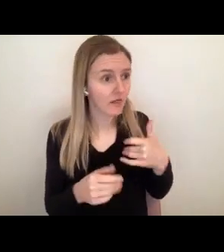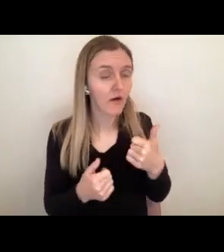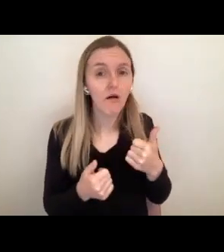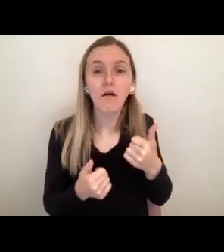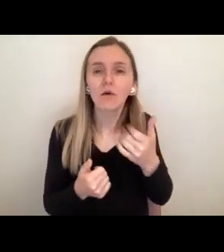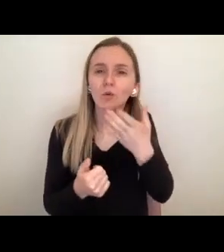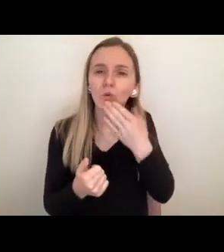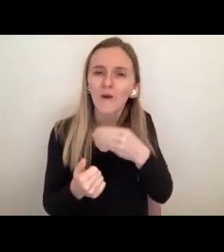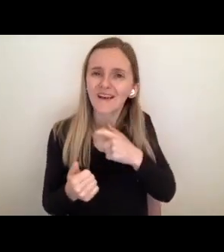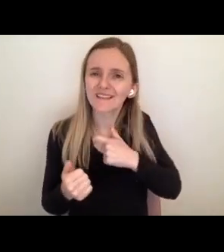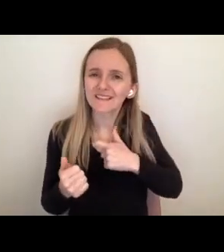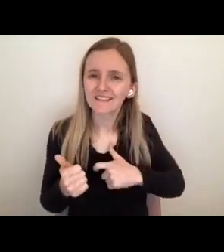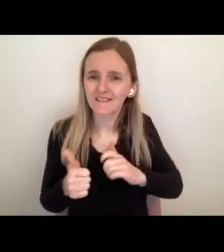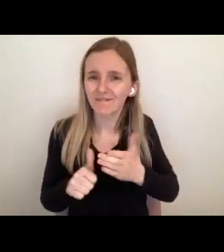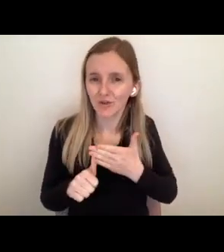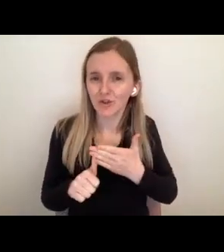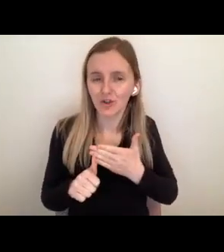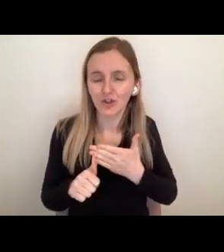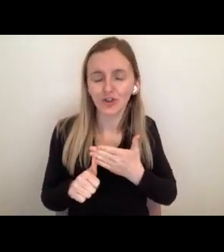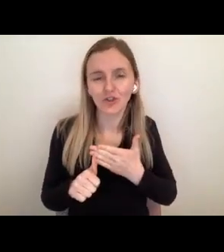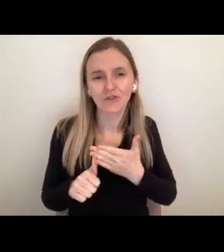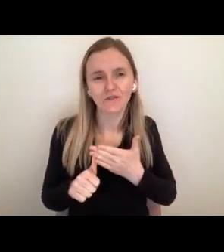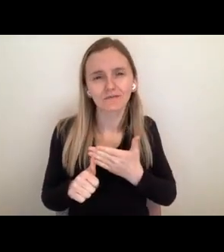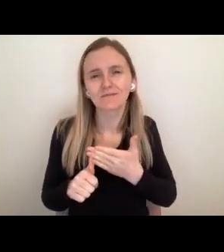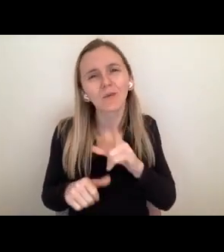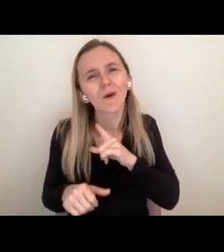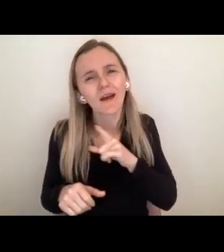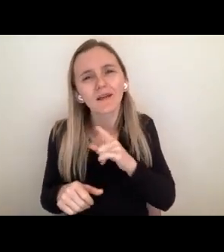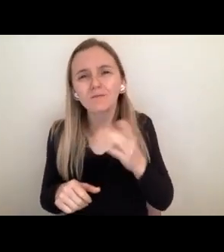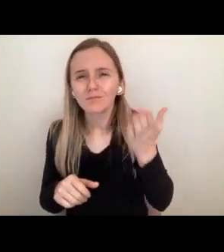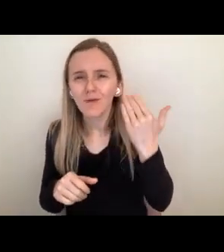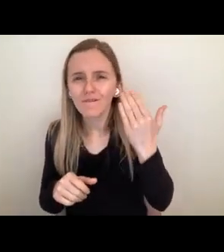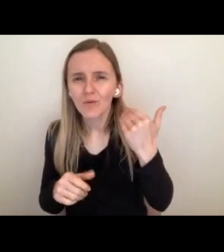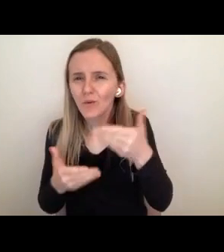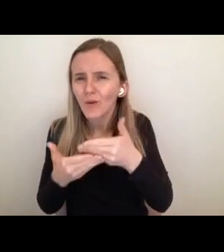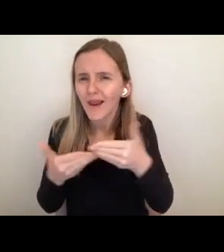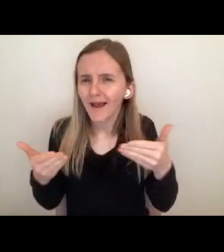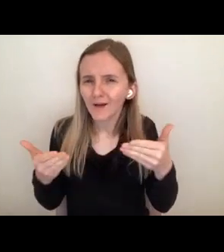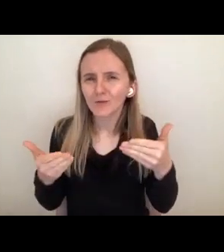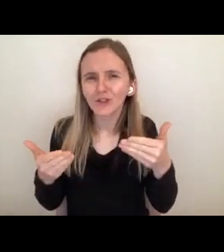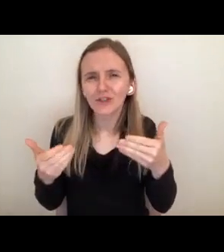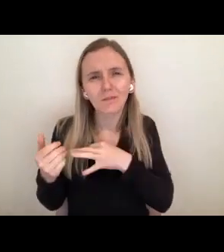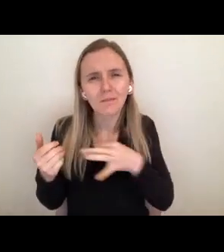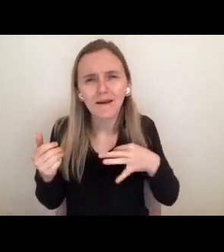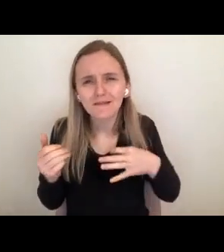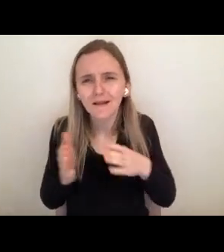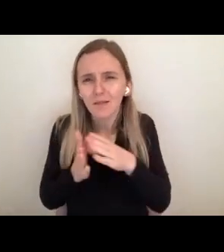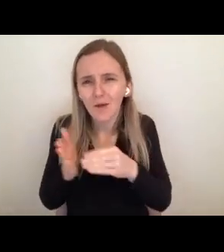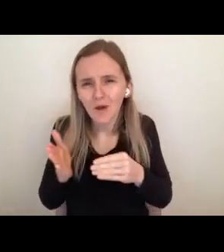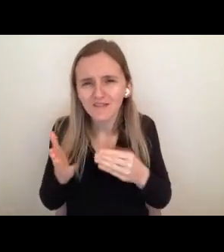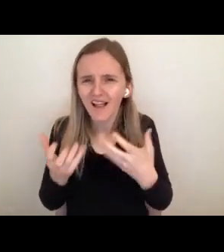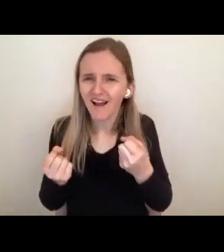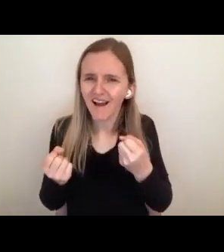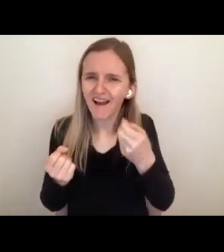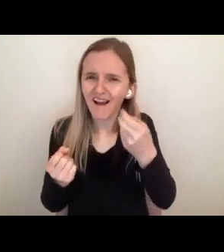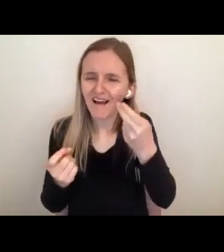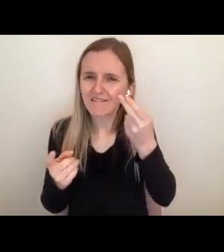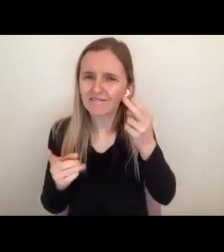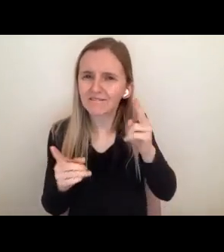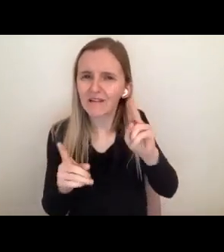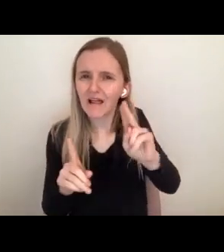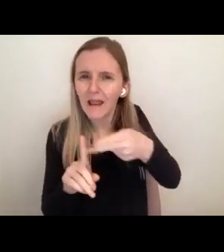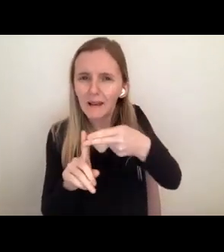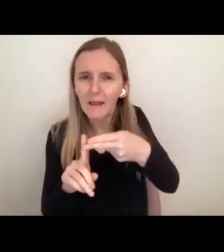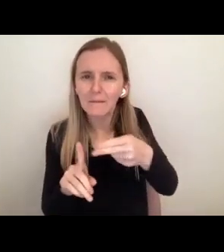thought about these things in the past, because of the medical model that we have, there is a sort of stigma still kind of